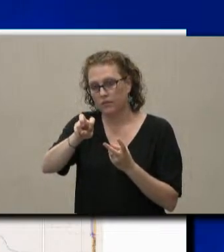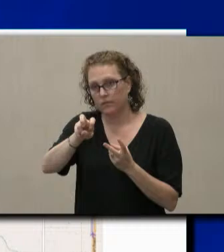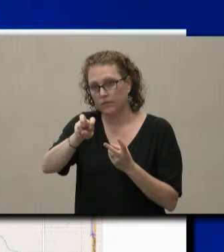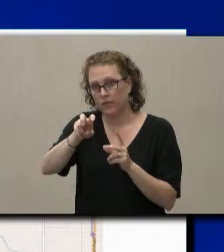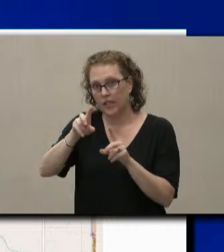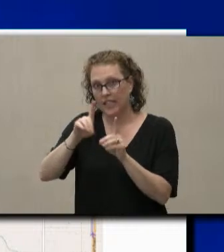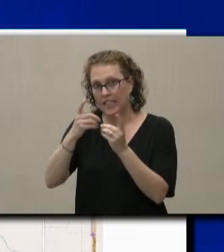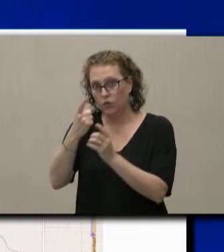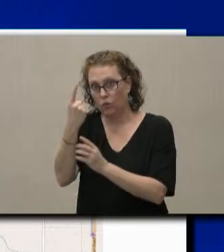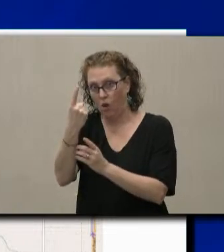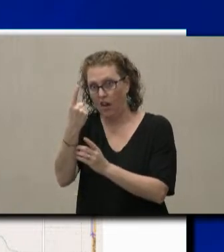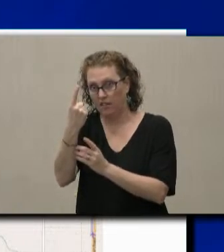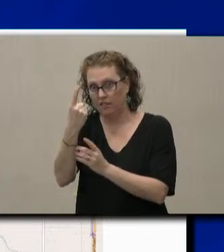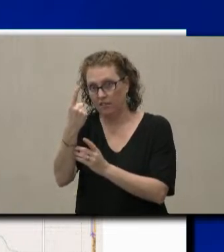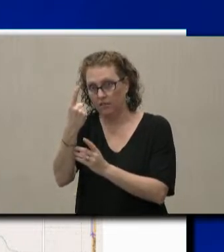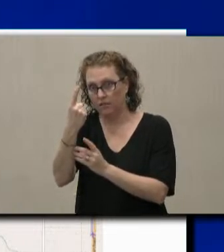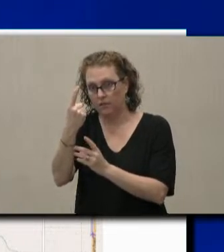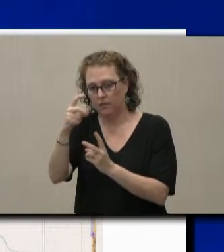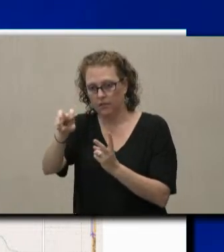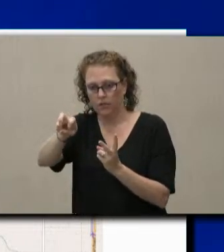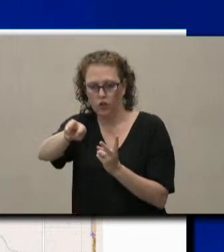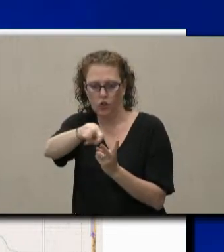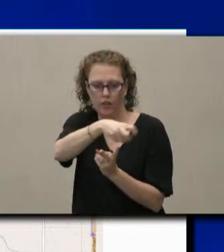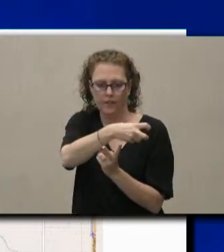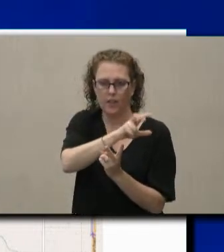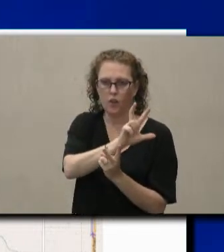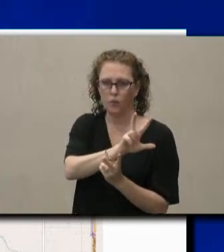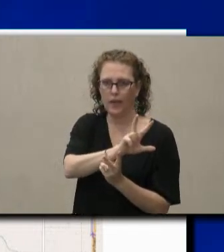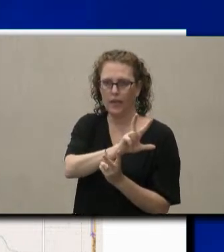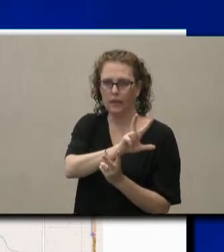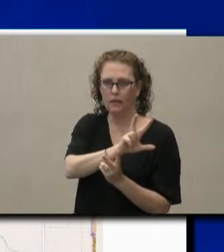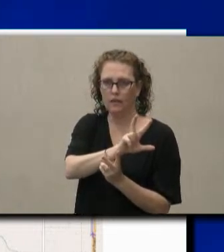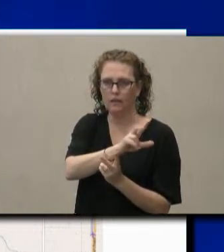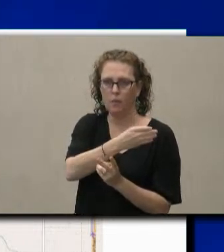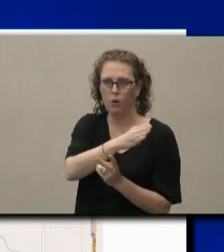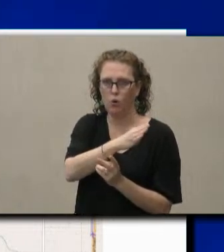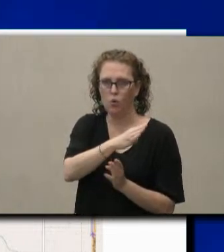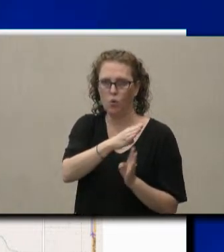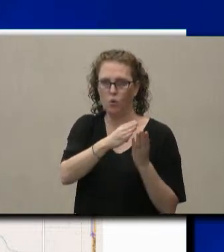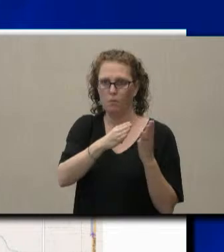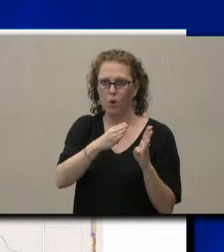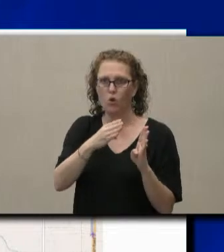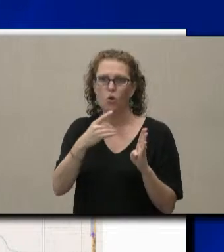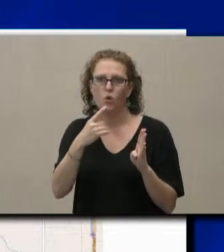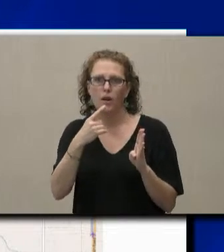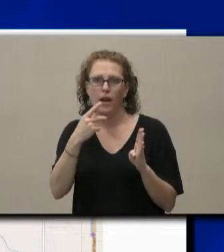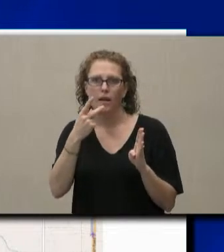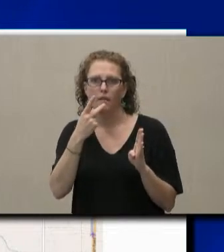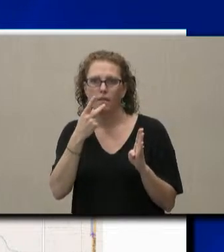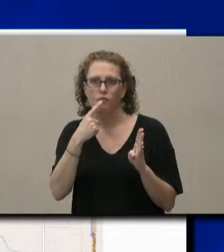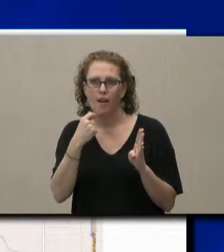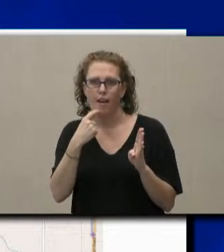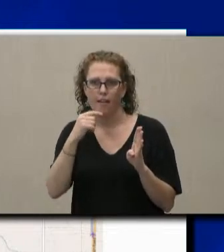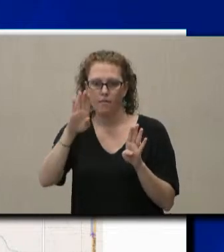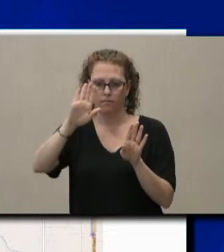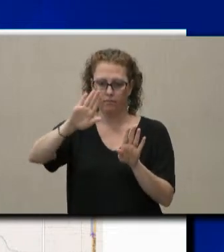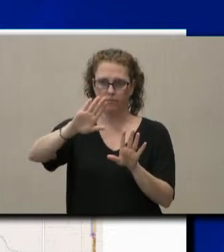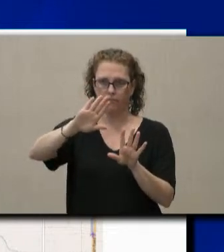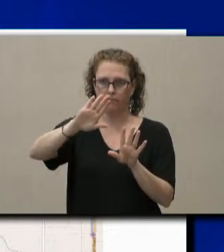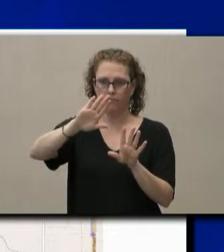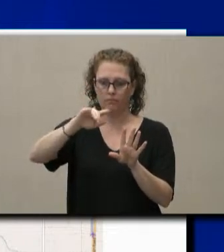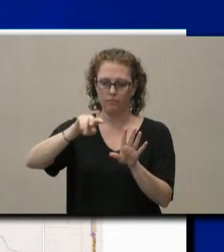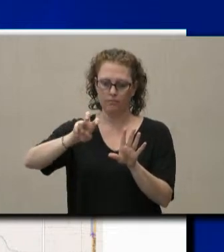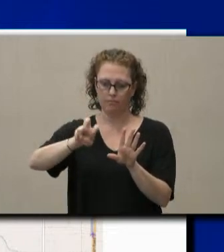District 1 extending into District 3 between Allison Drive and Puta South all the way up to the